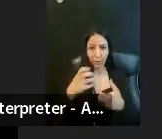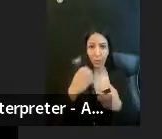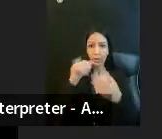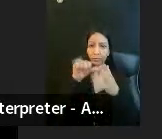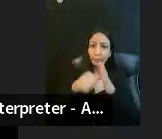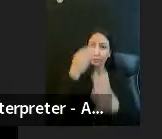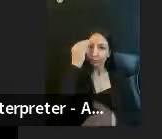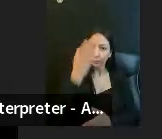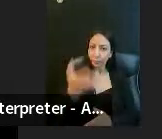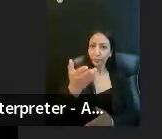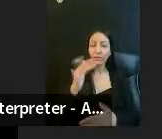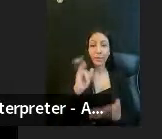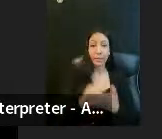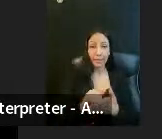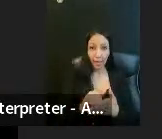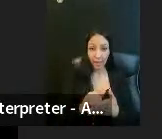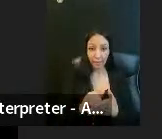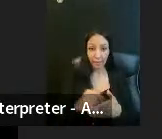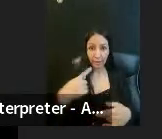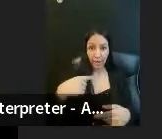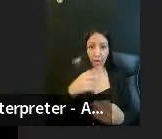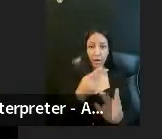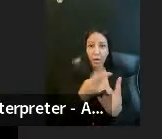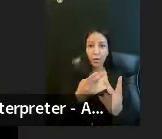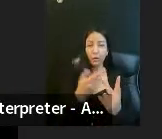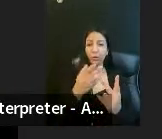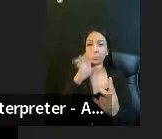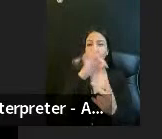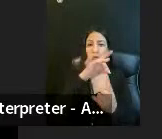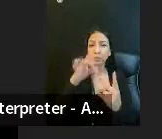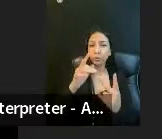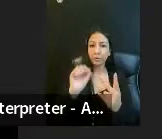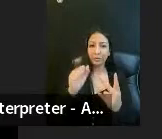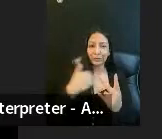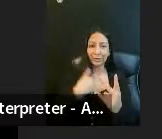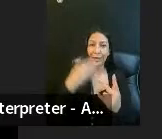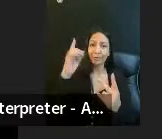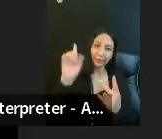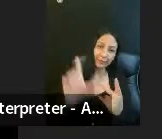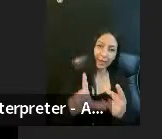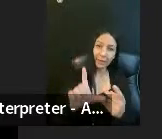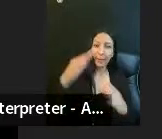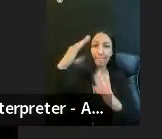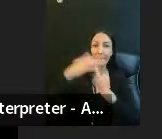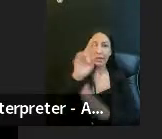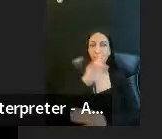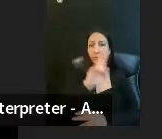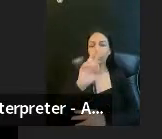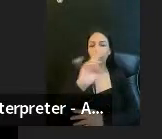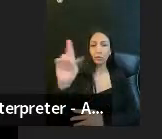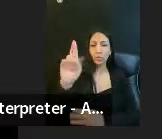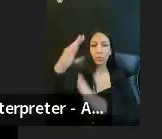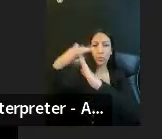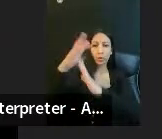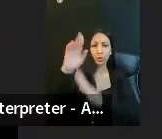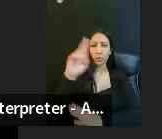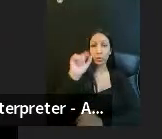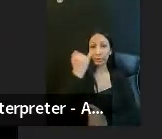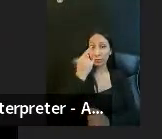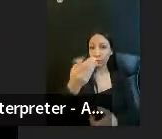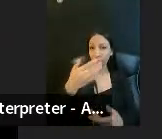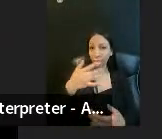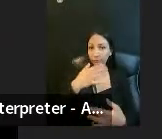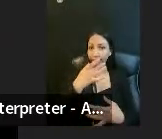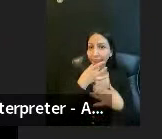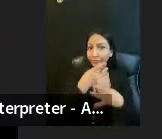point out are a couple of features. There is the download button on the top right, which will allow anyone interested in the